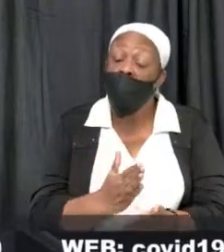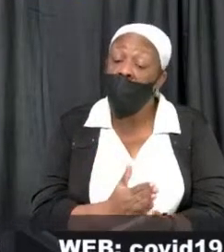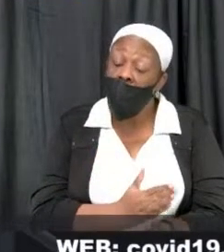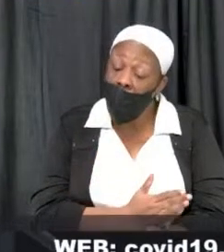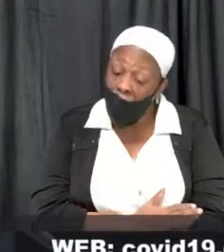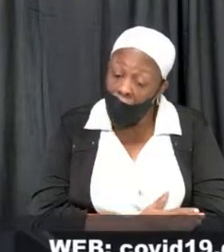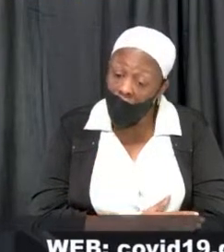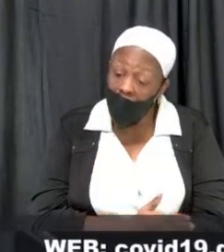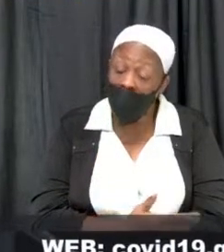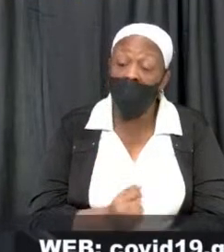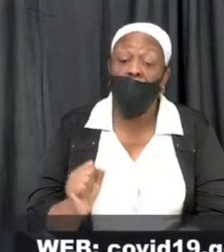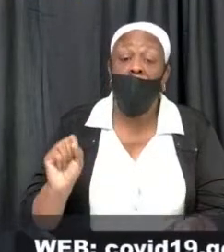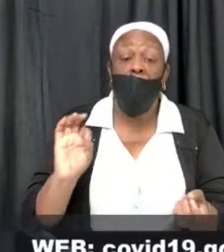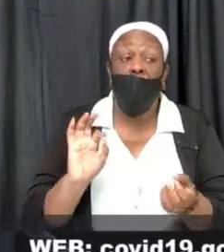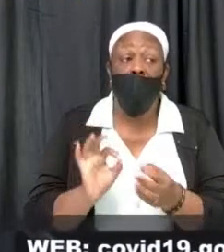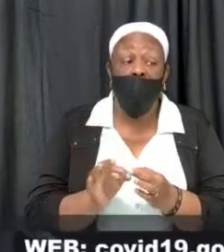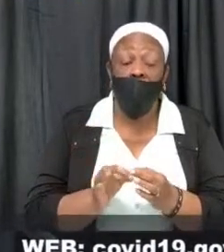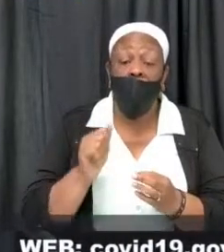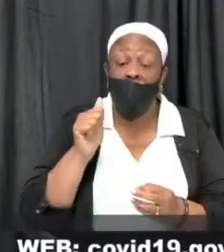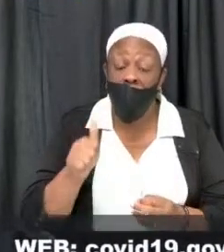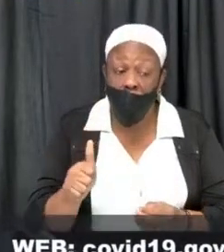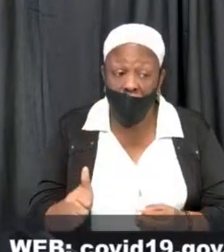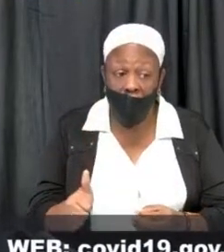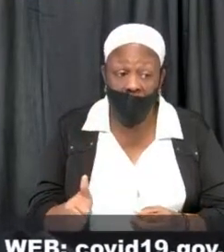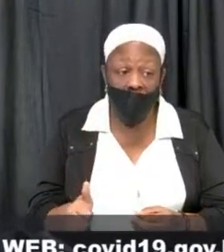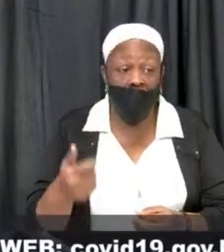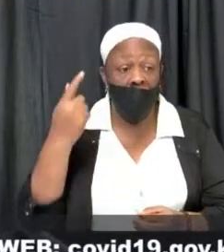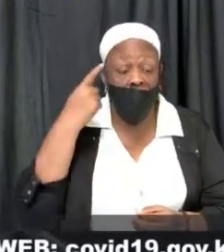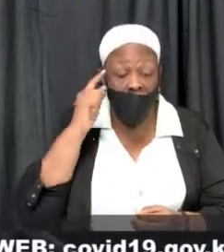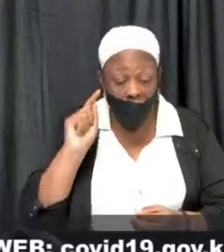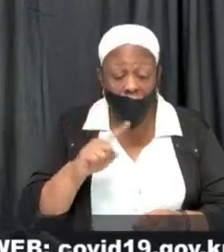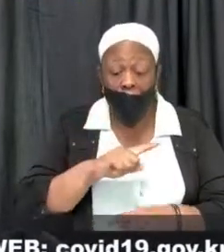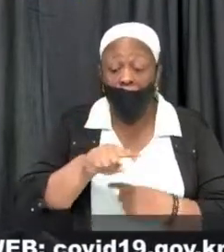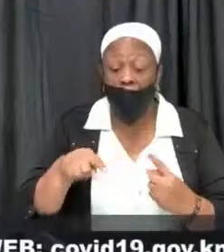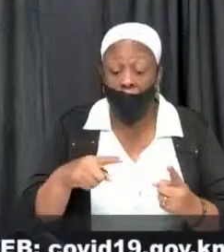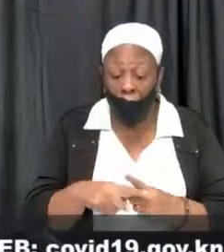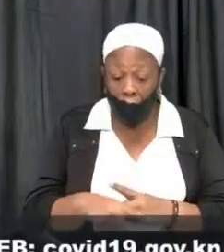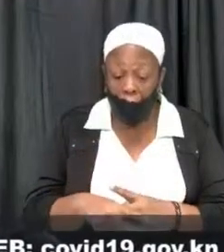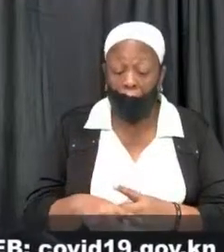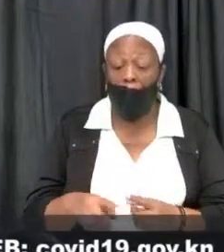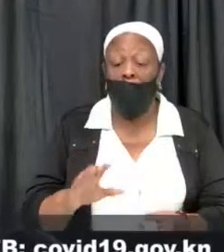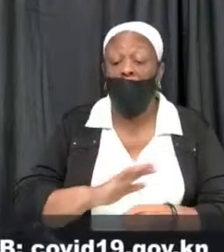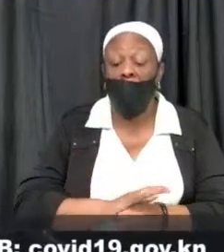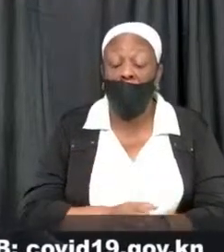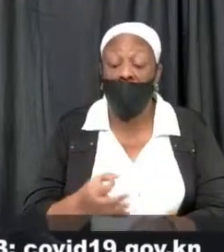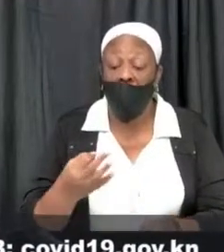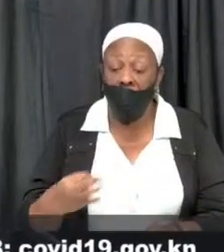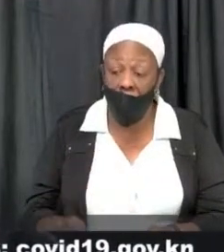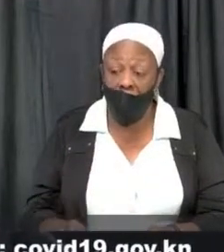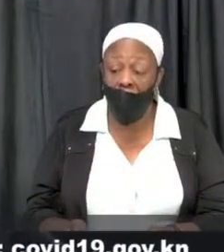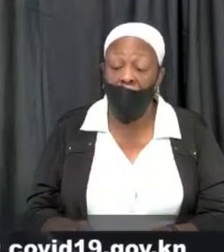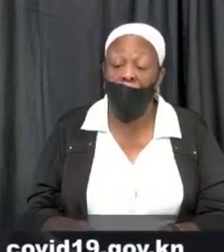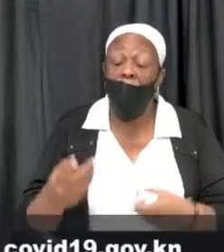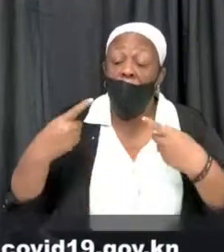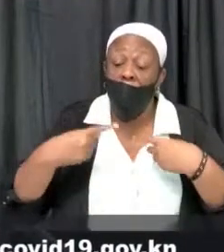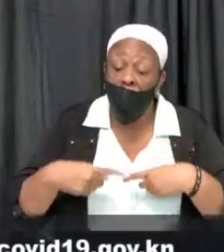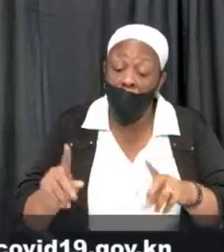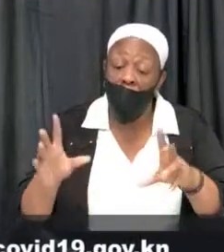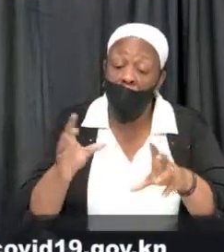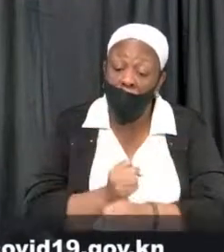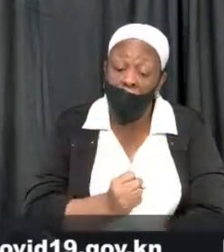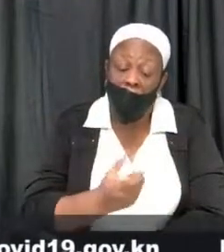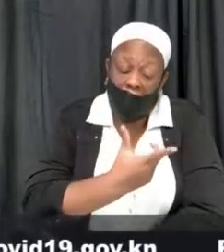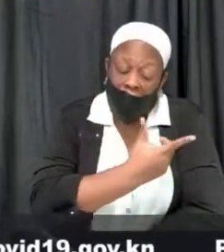impact to St. Kitts and Nevis, meaning we could be facing the COVID-19 pandemic as well as a